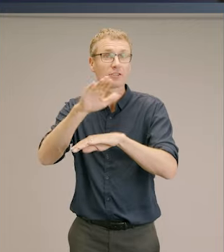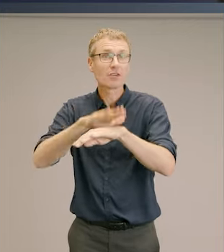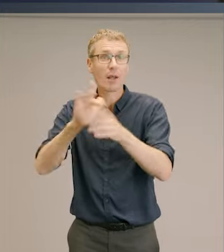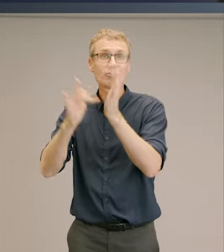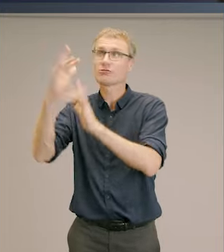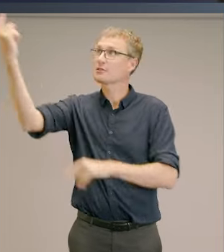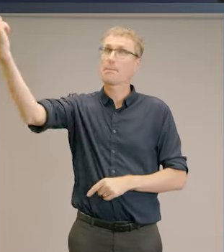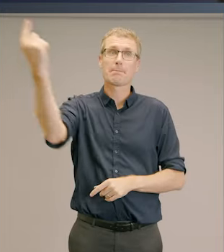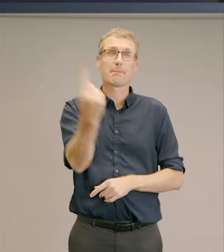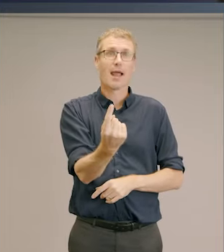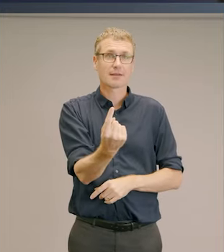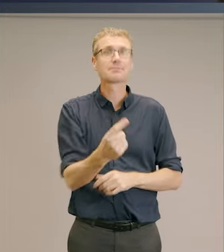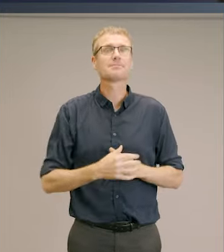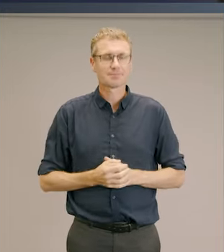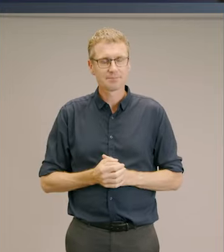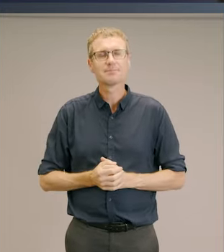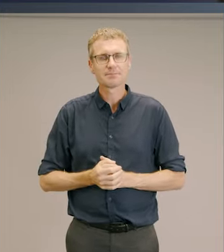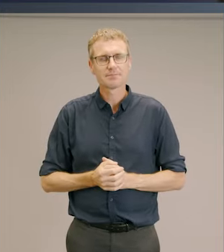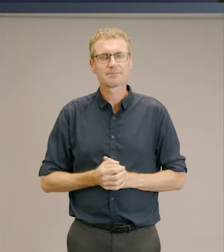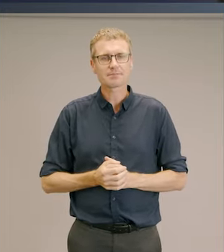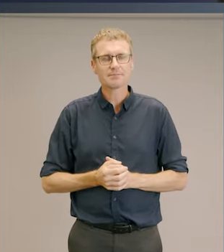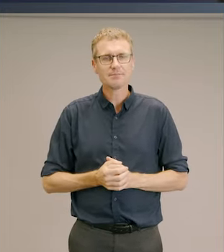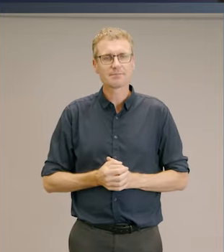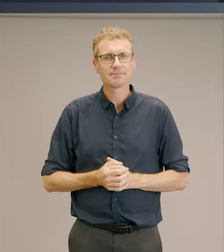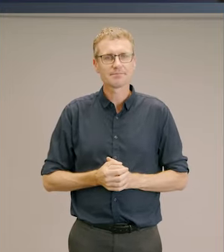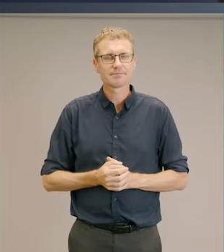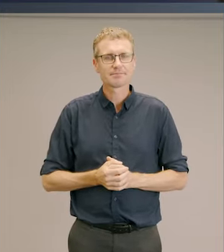when Jesus comes again to the earth.